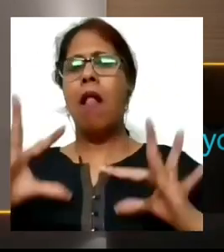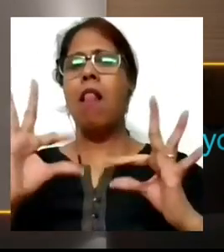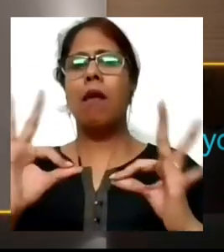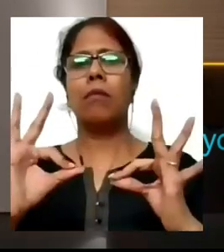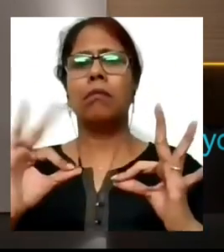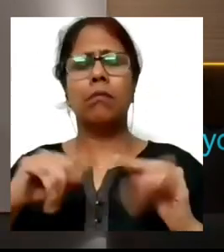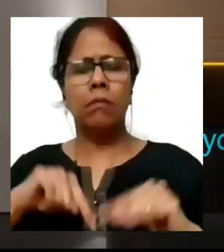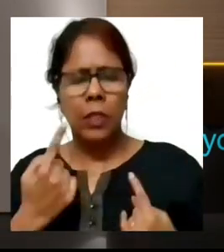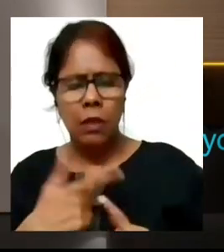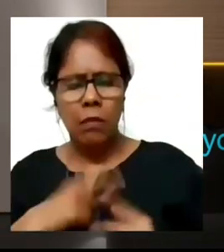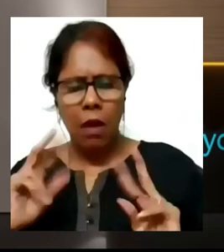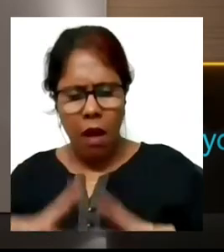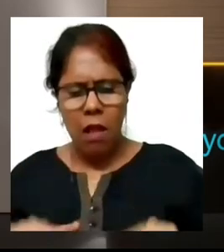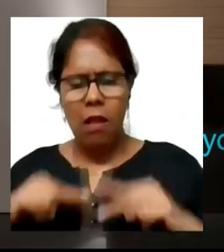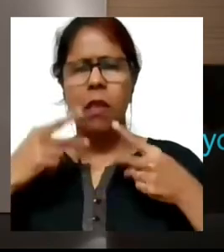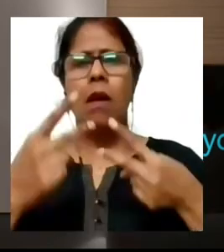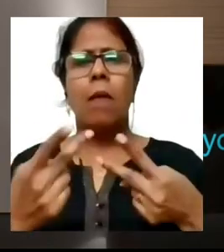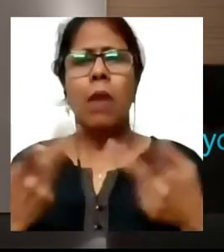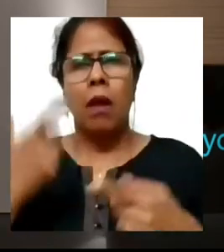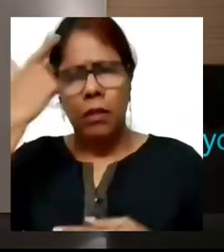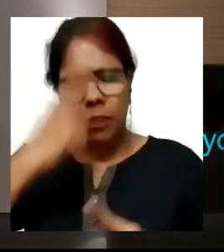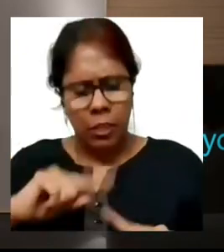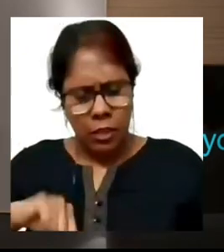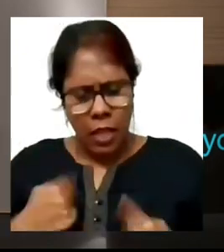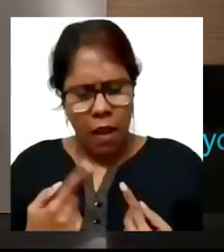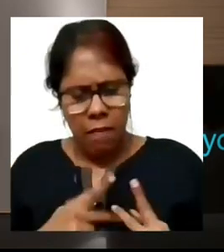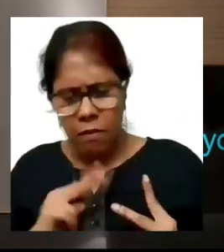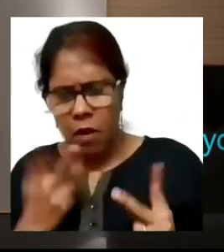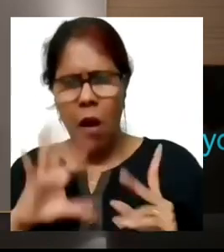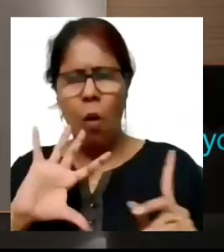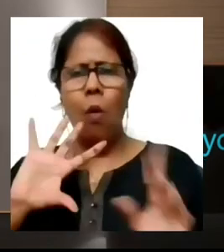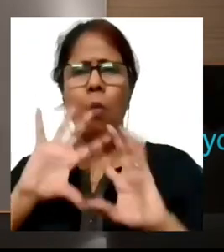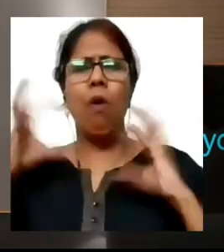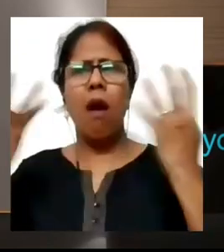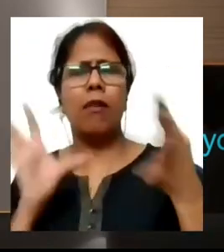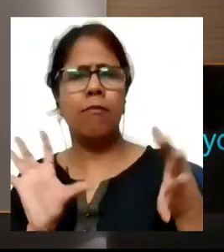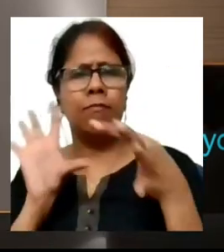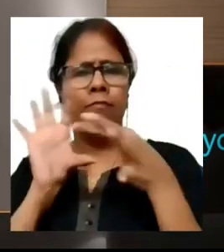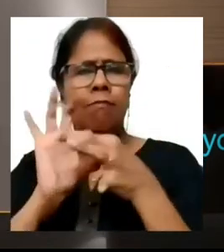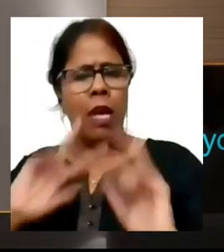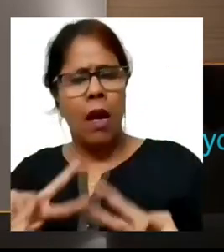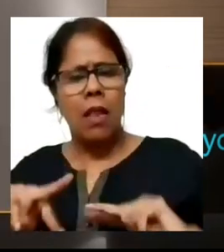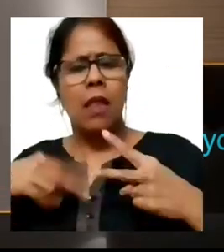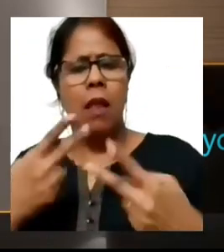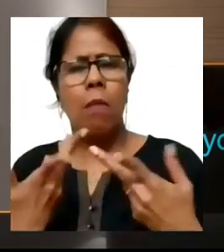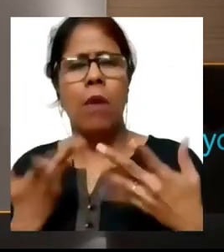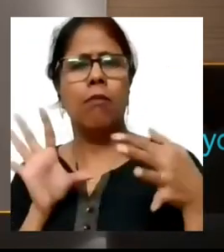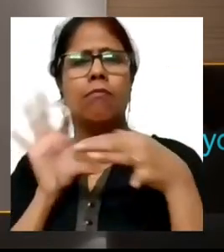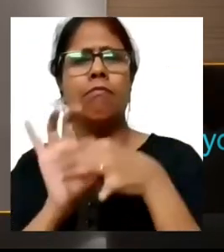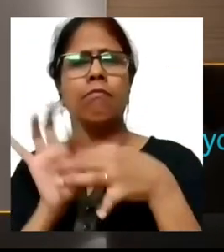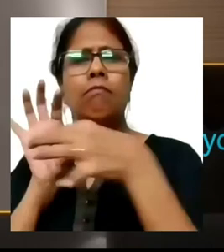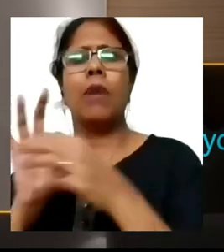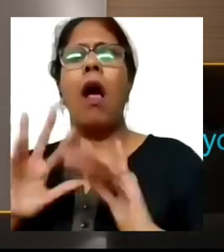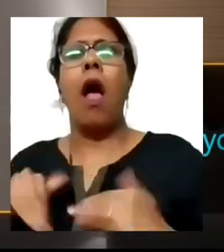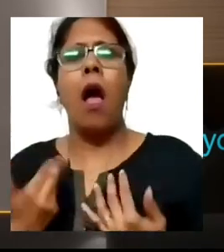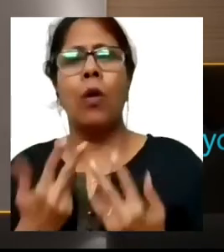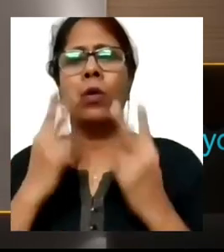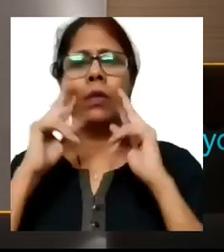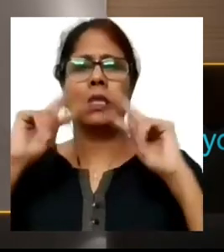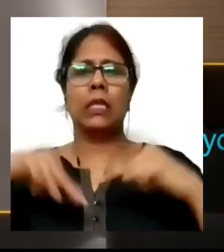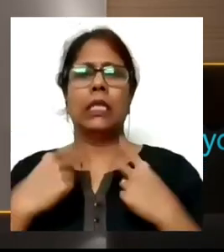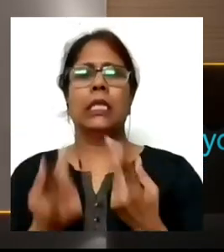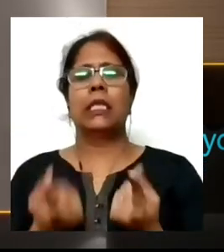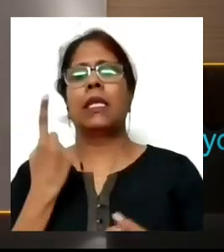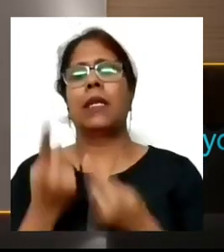I'm responding to myself and the world around me. So what are some of the things that we can do, and what do we mean